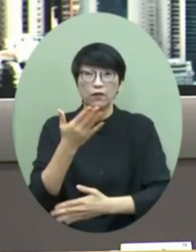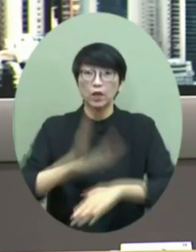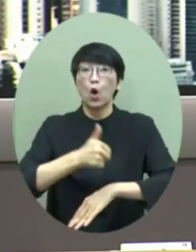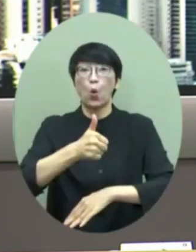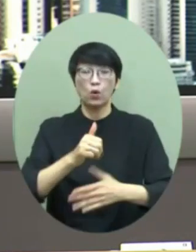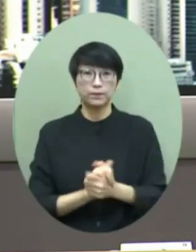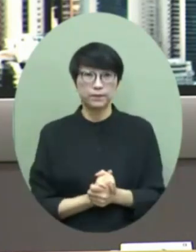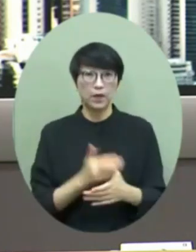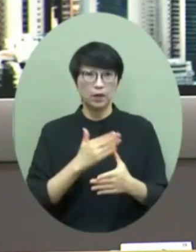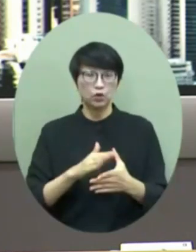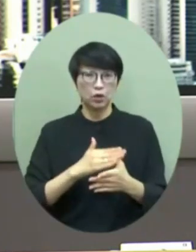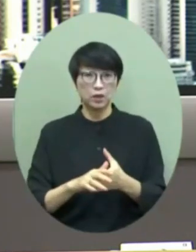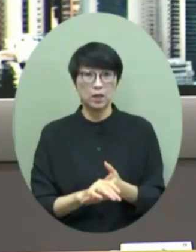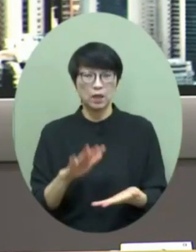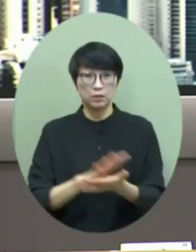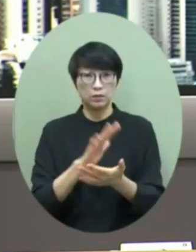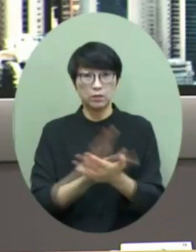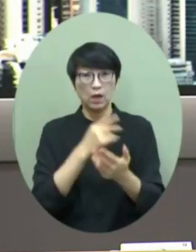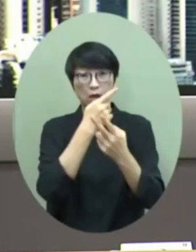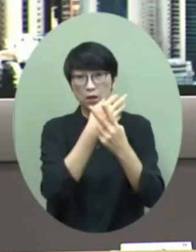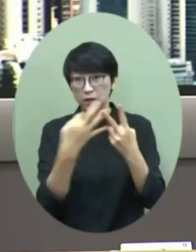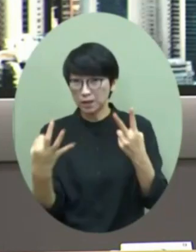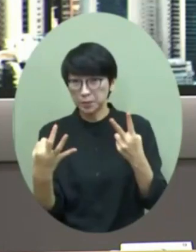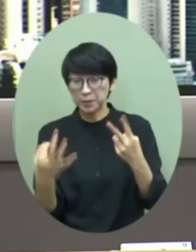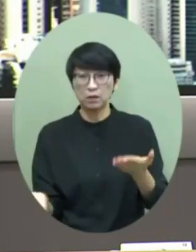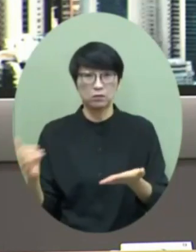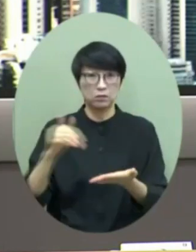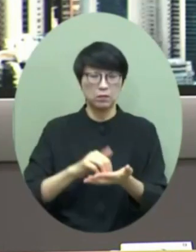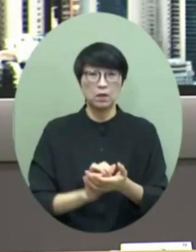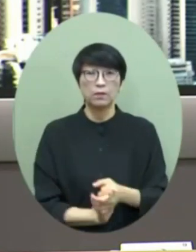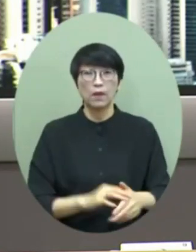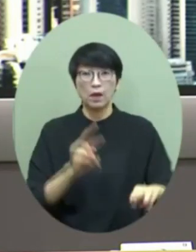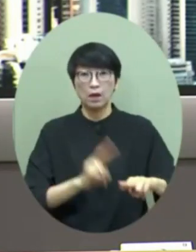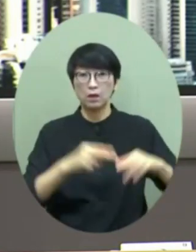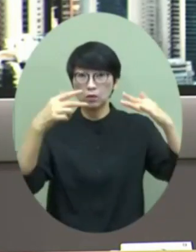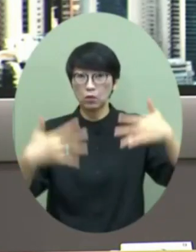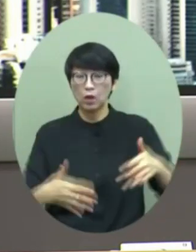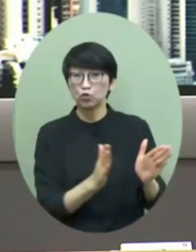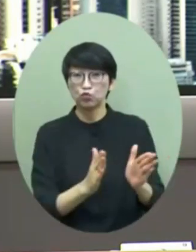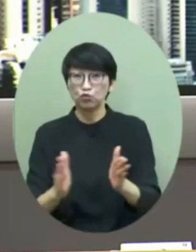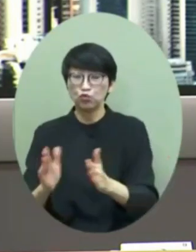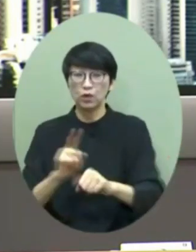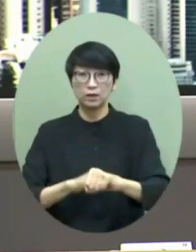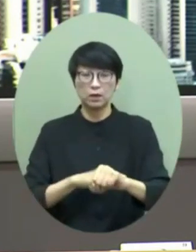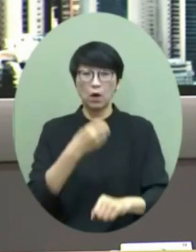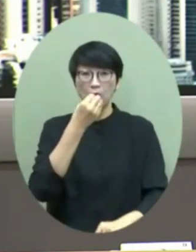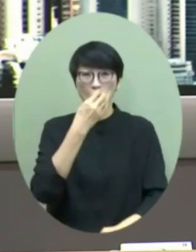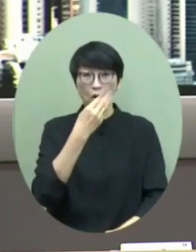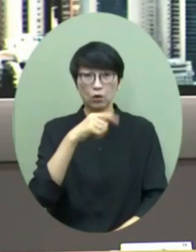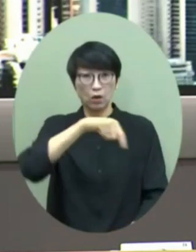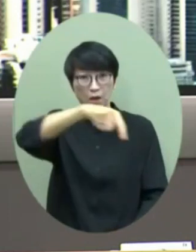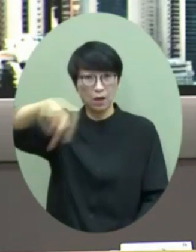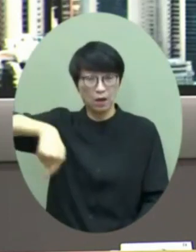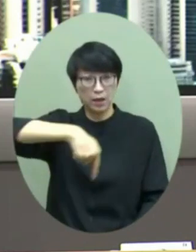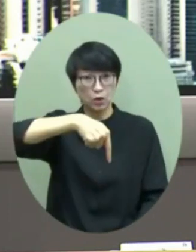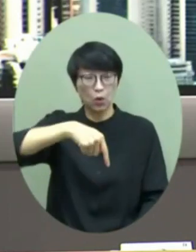for the two systems to work. So in the past 20 years, or 20 plus years, in